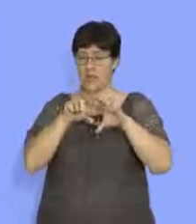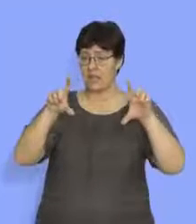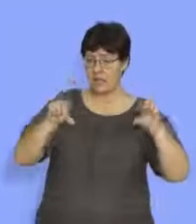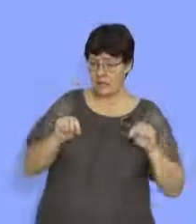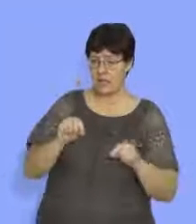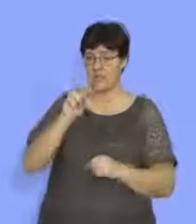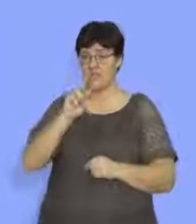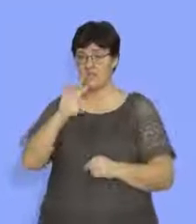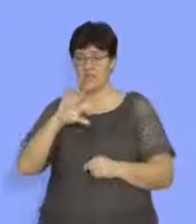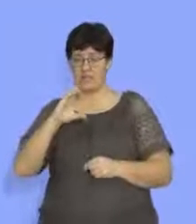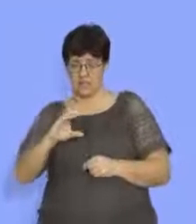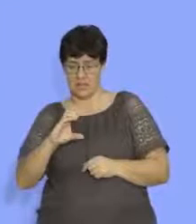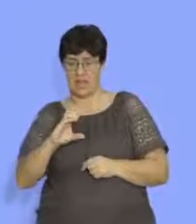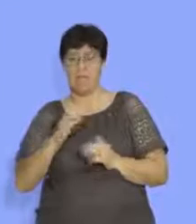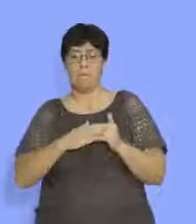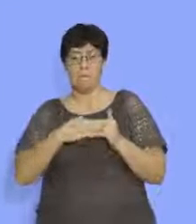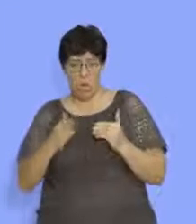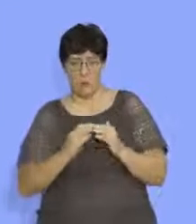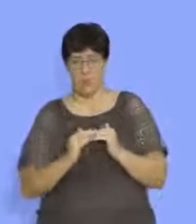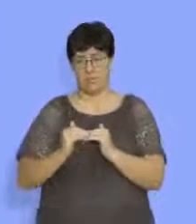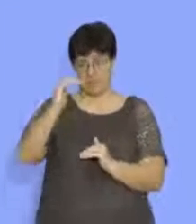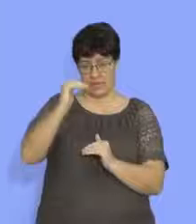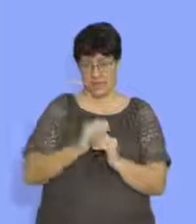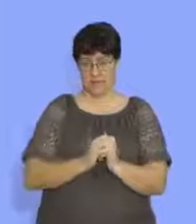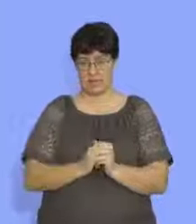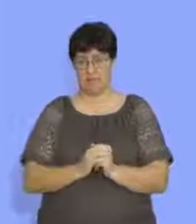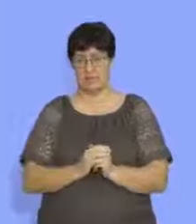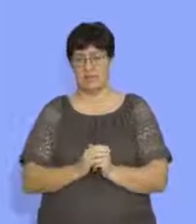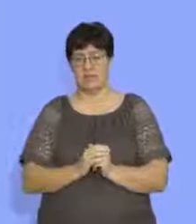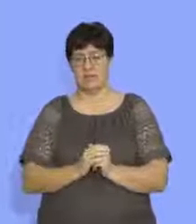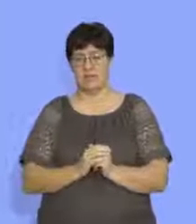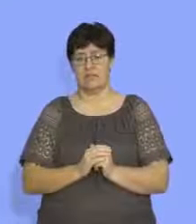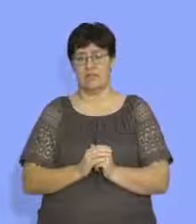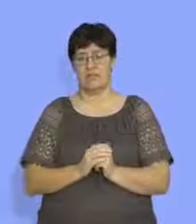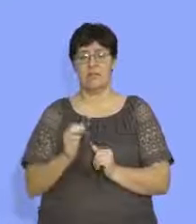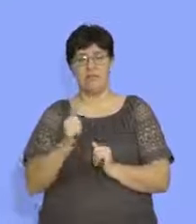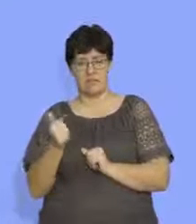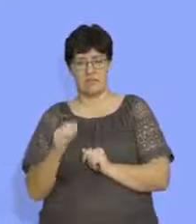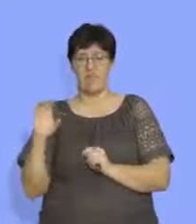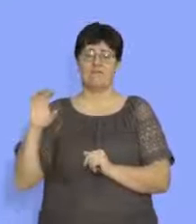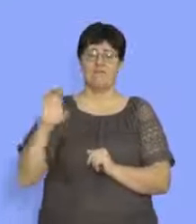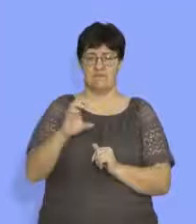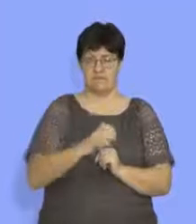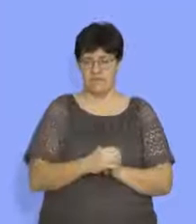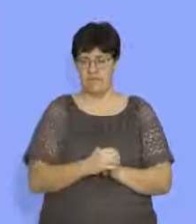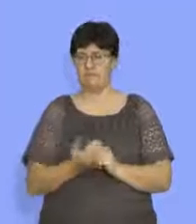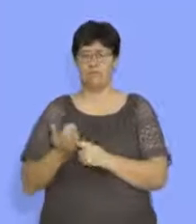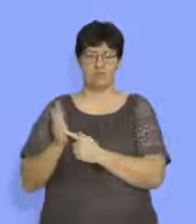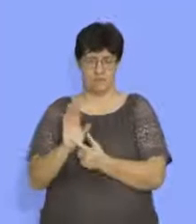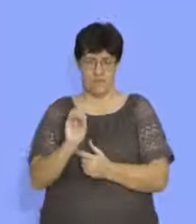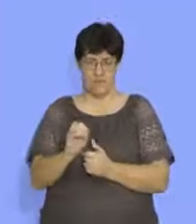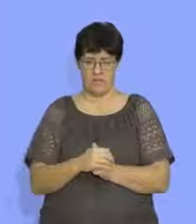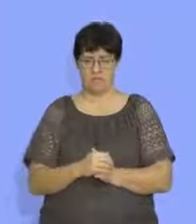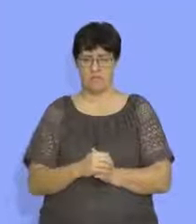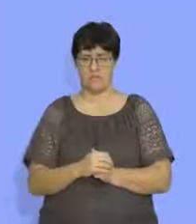centimeter more than its width, right? So I'm just going to go to the next slide where I actually have the diagram to show